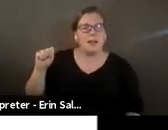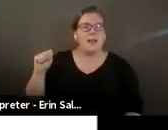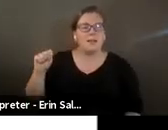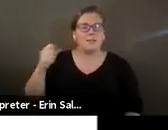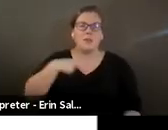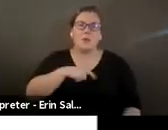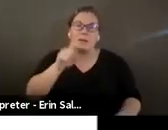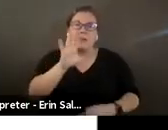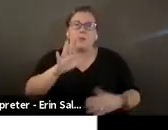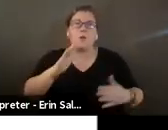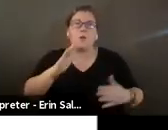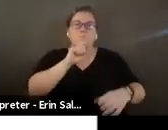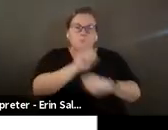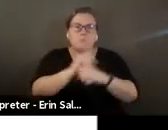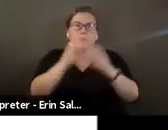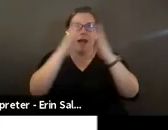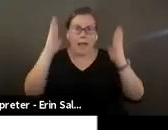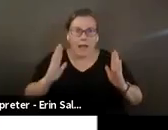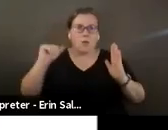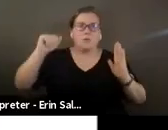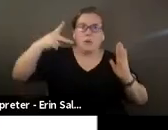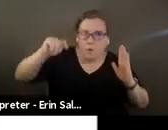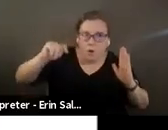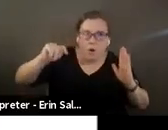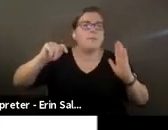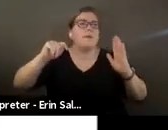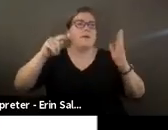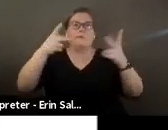need your physical address for delivery.